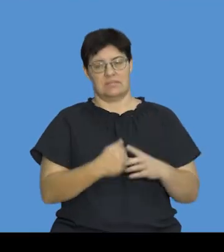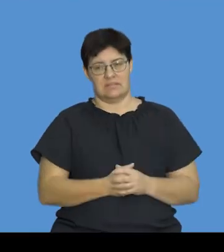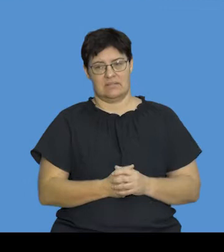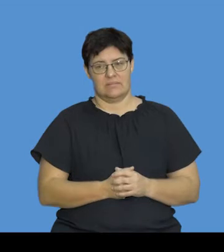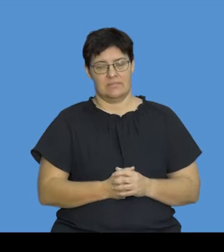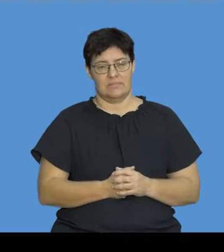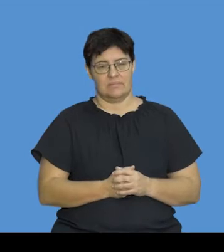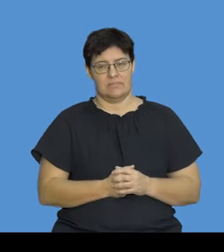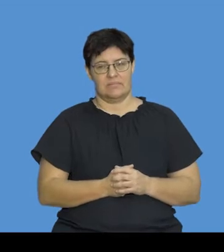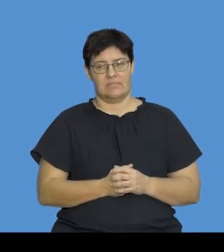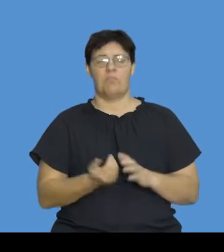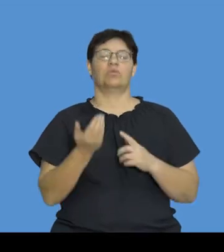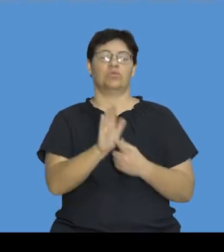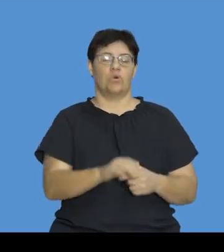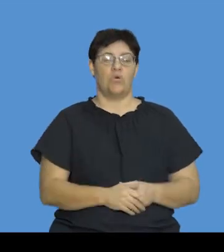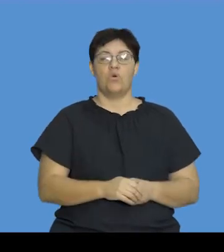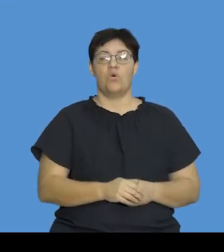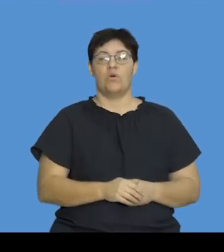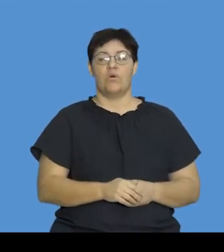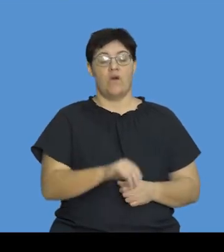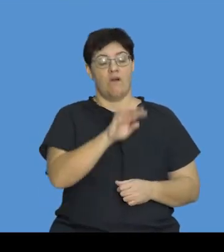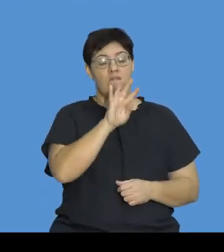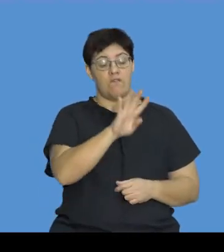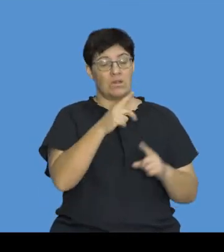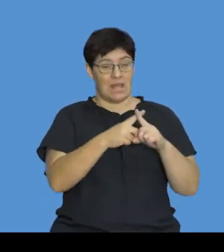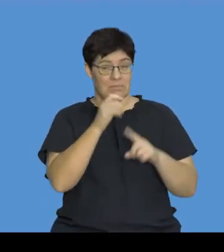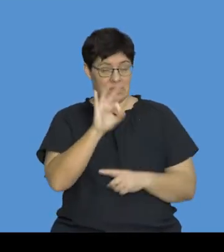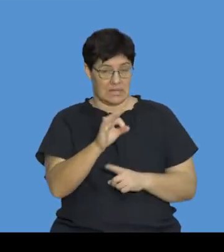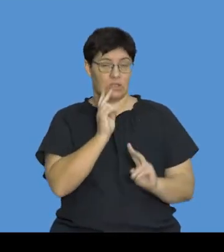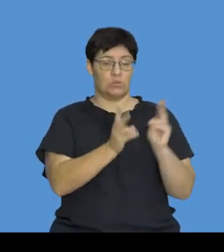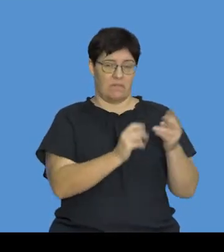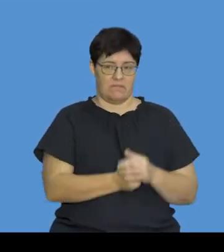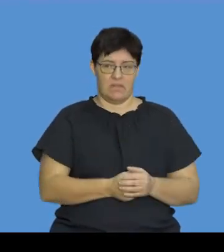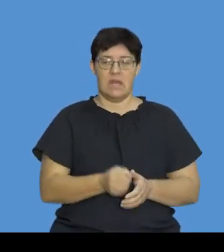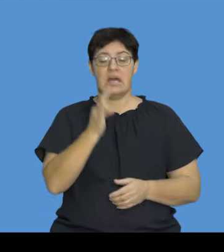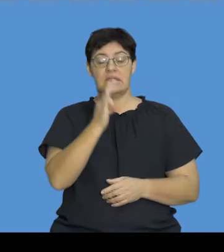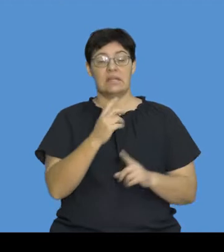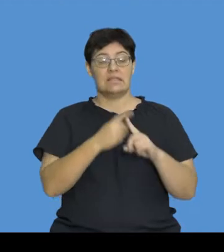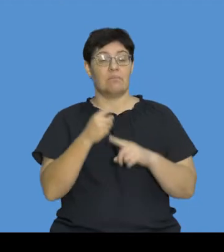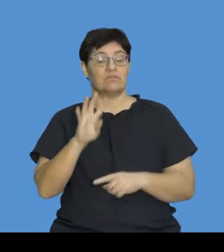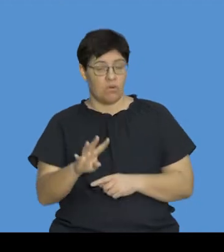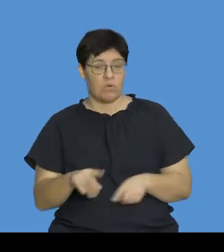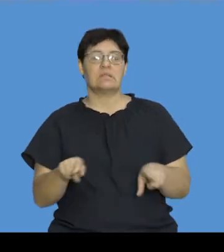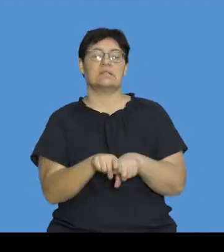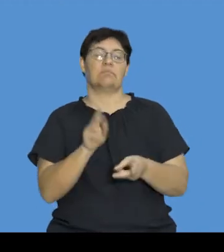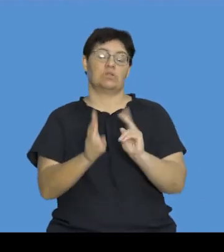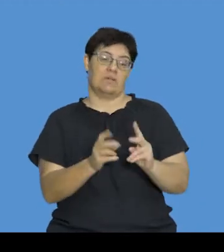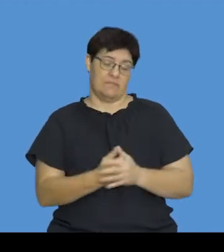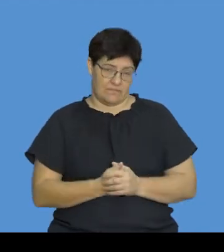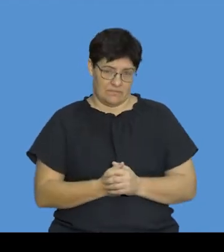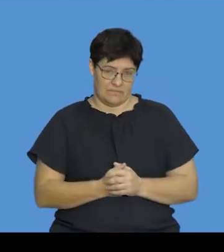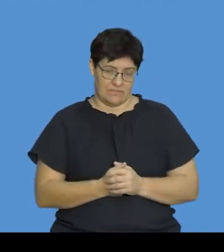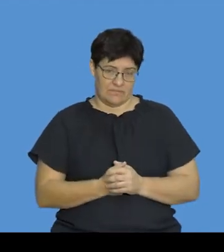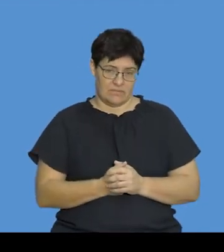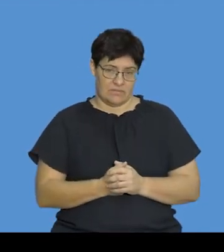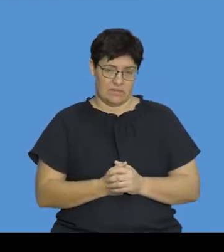Now, let me just show you. 4 multiplied by 3 we know is 12. 3 multiplied by 4 is also 12. So that's what